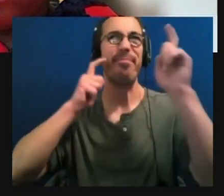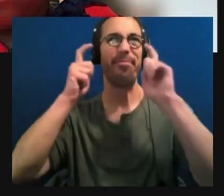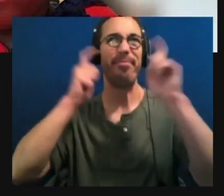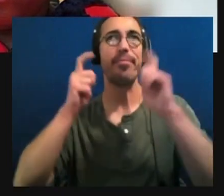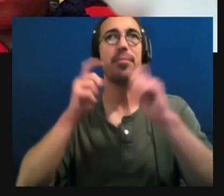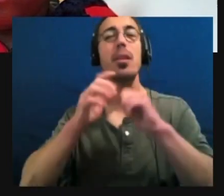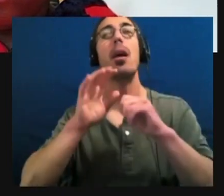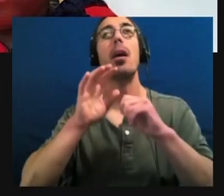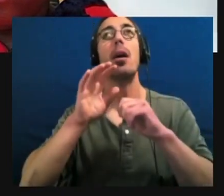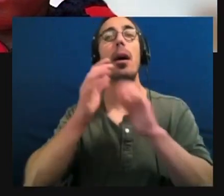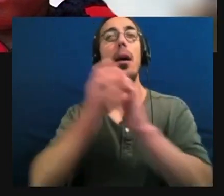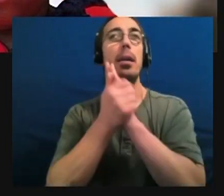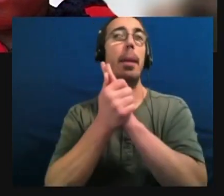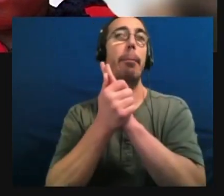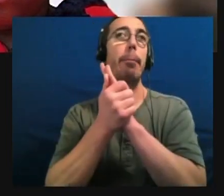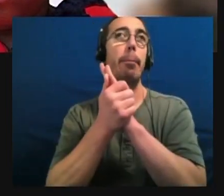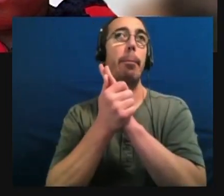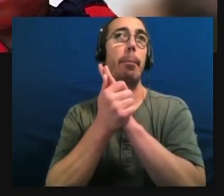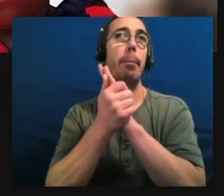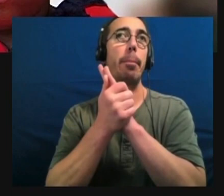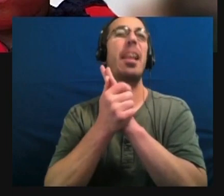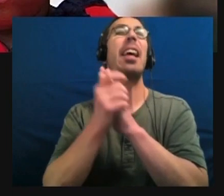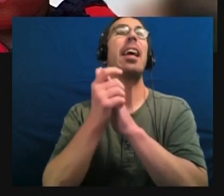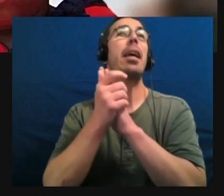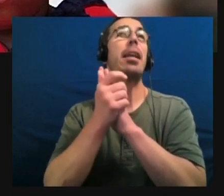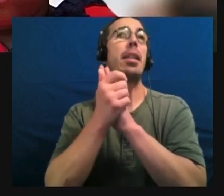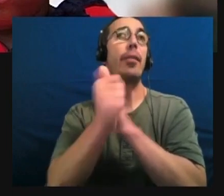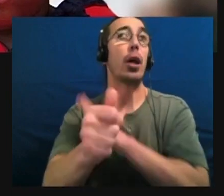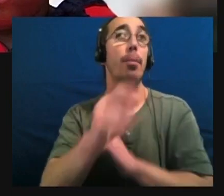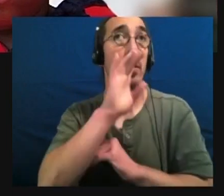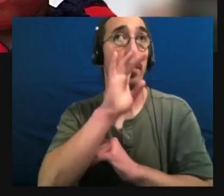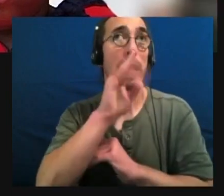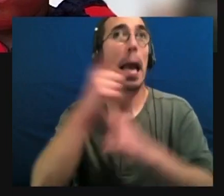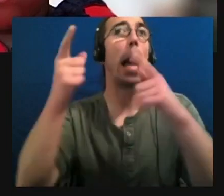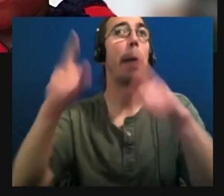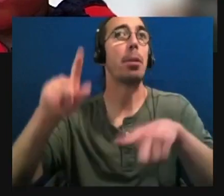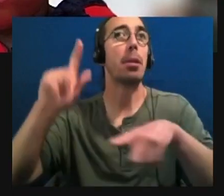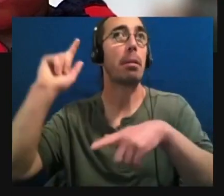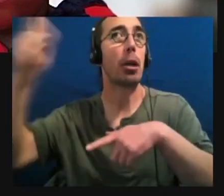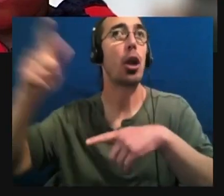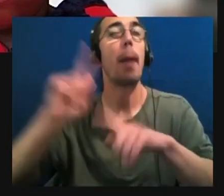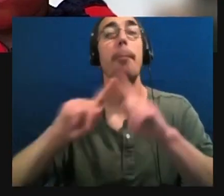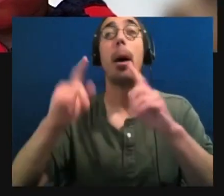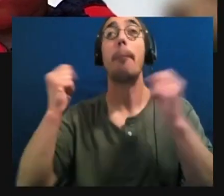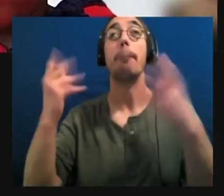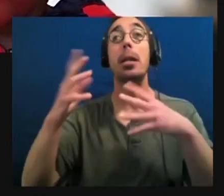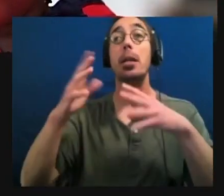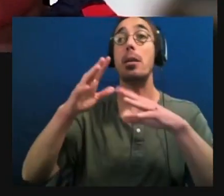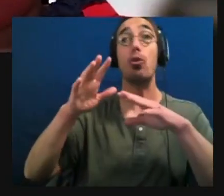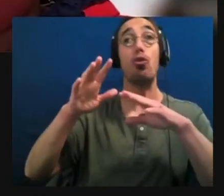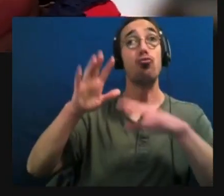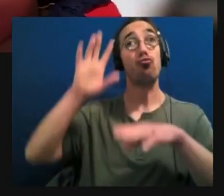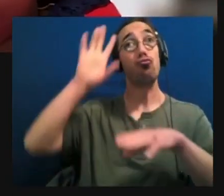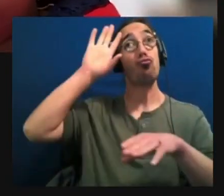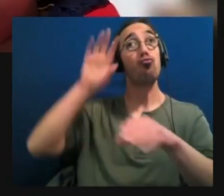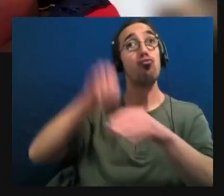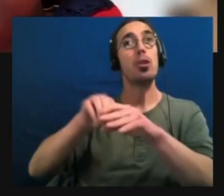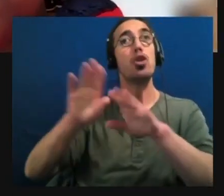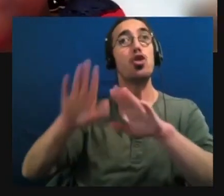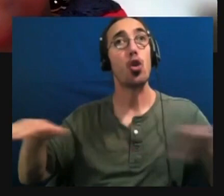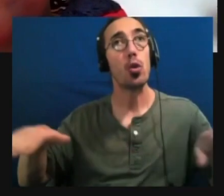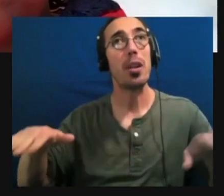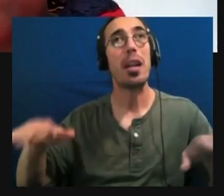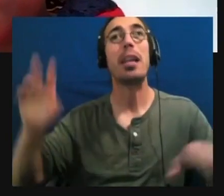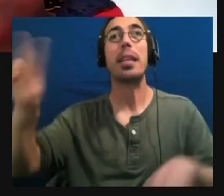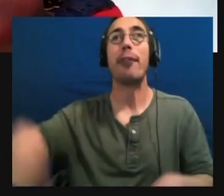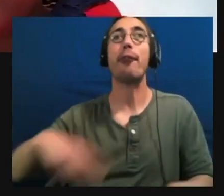to speak would develop later. But with many autistic children, it's the other way around. So just